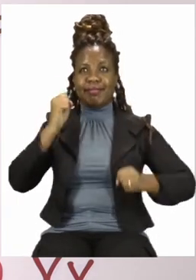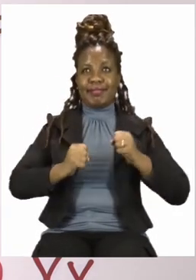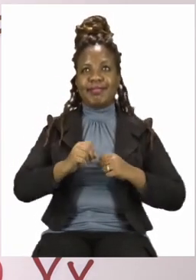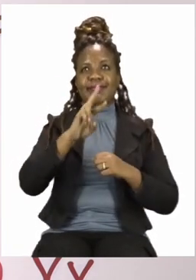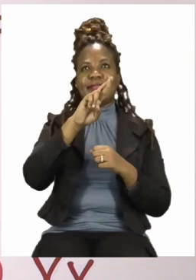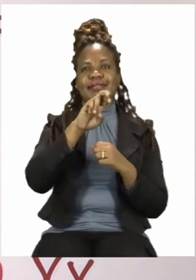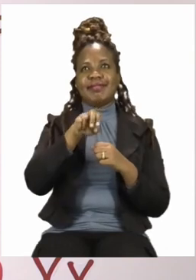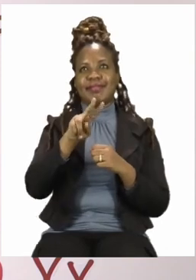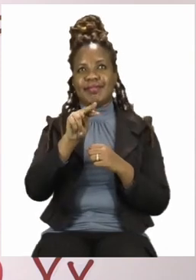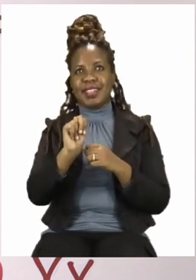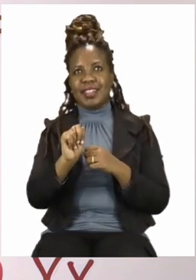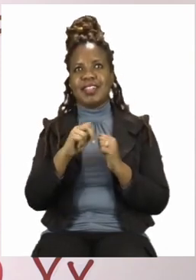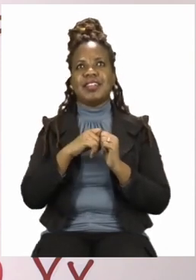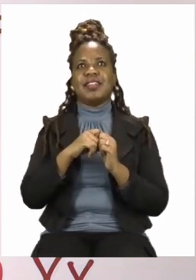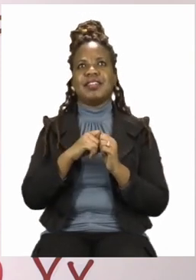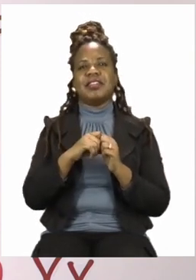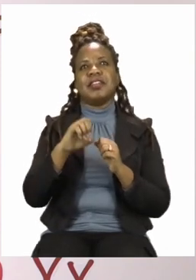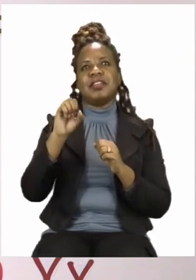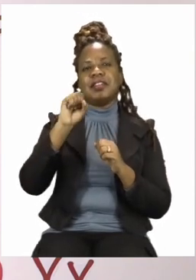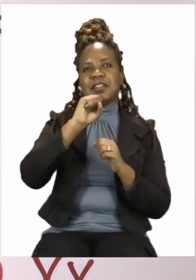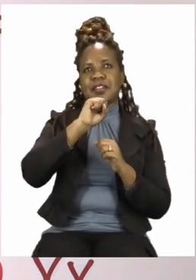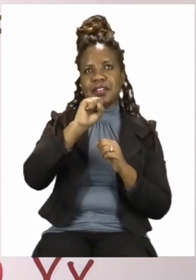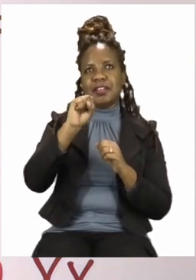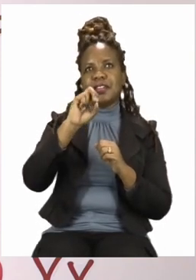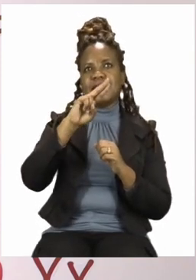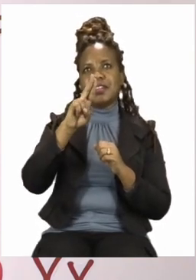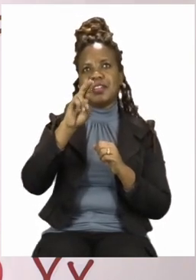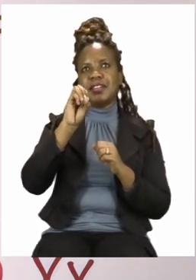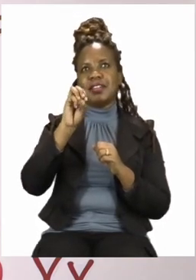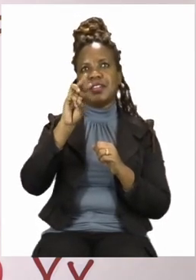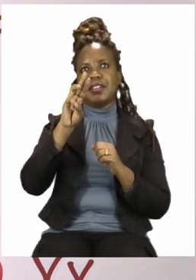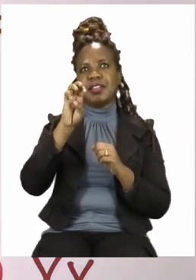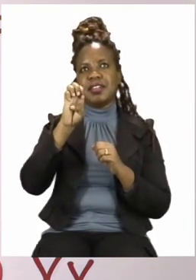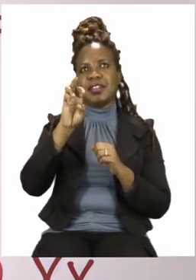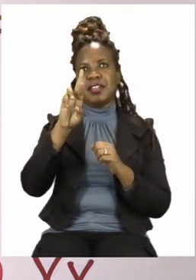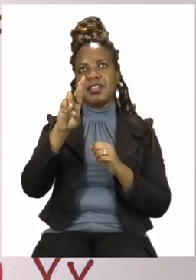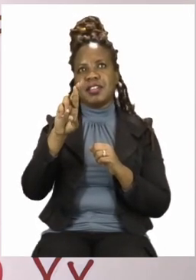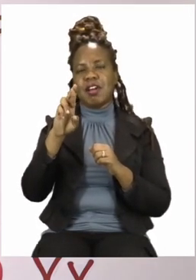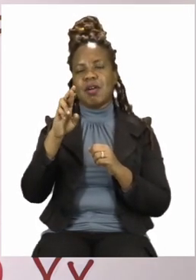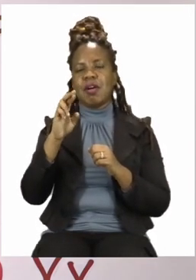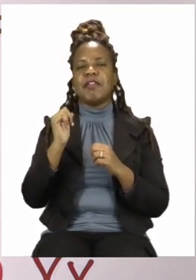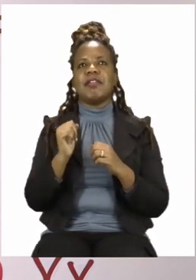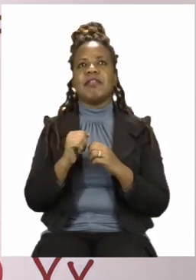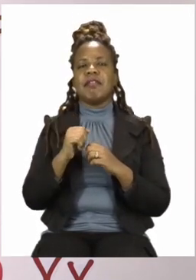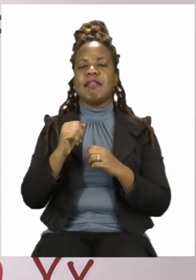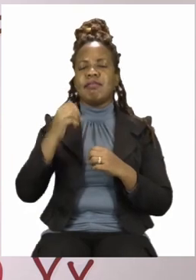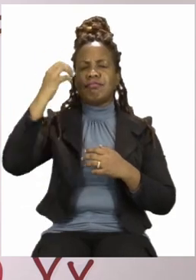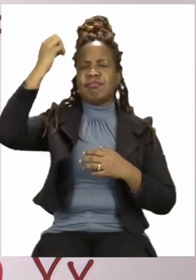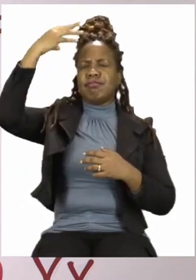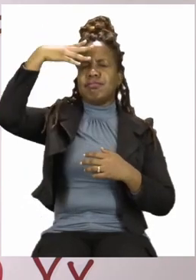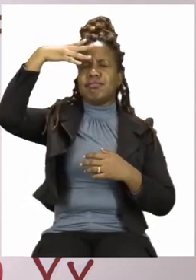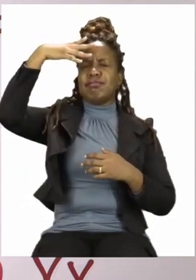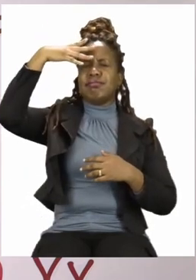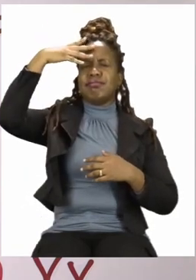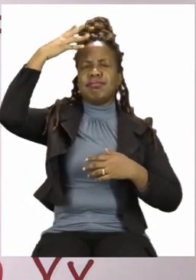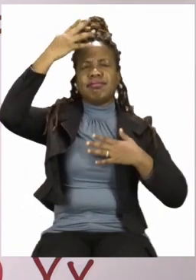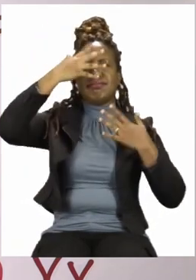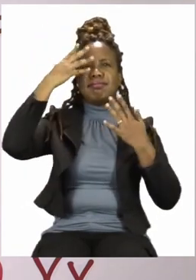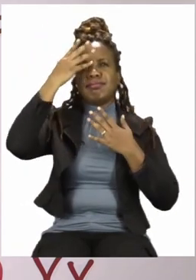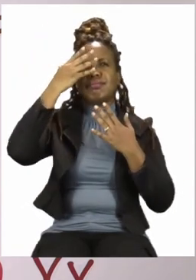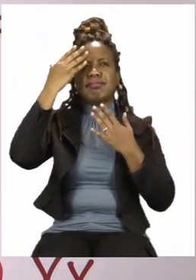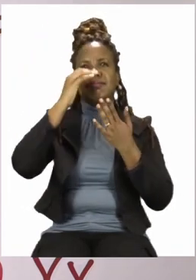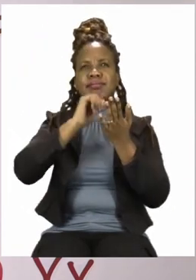do shower by yourselves. Are you ready? Let's go. Do, do, do, do, do, do, do. Taking the soap